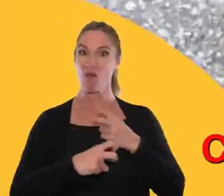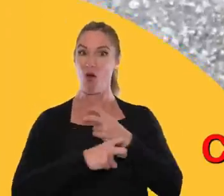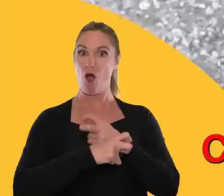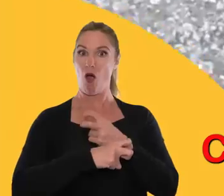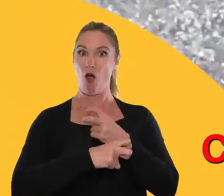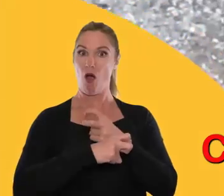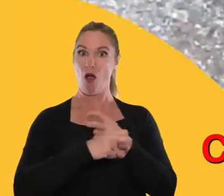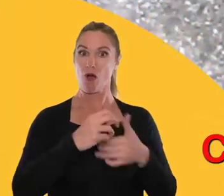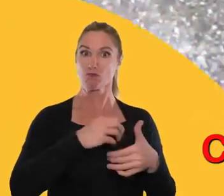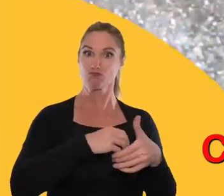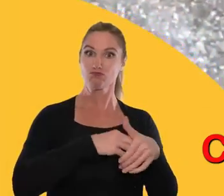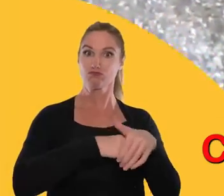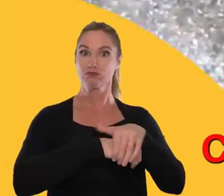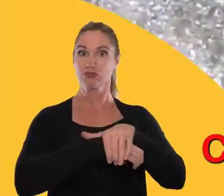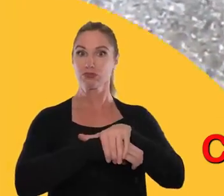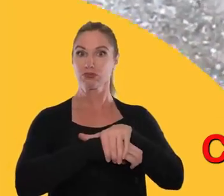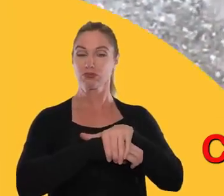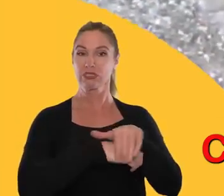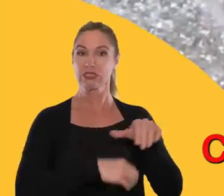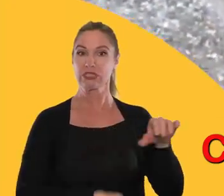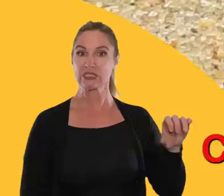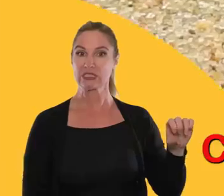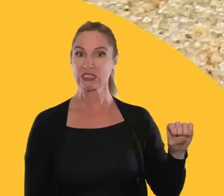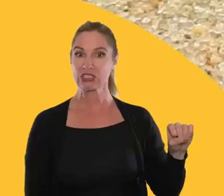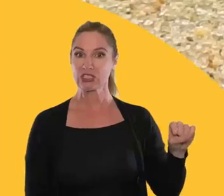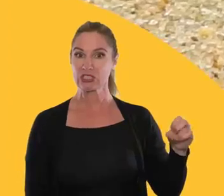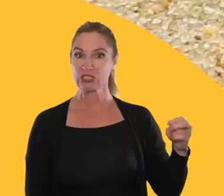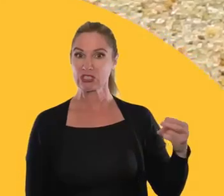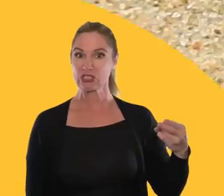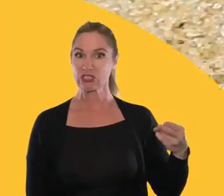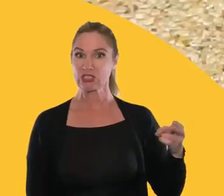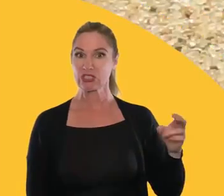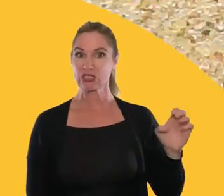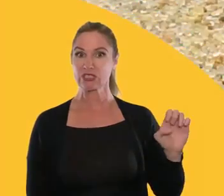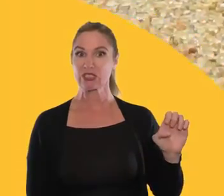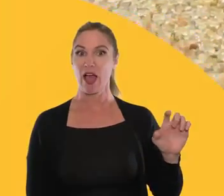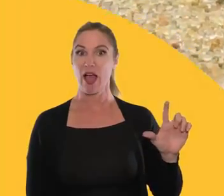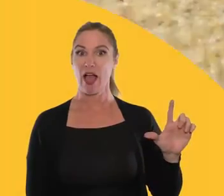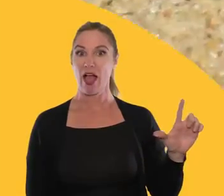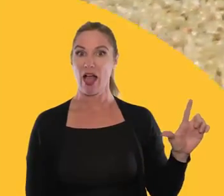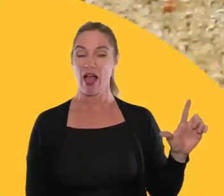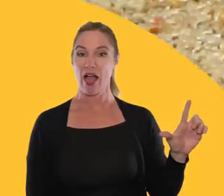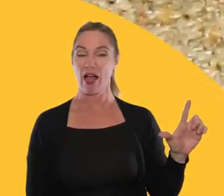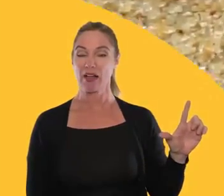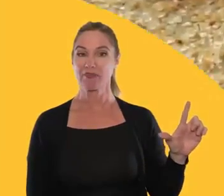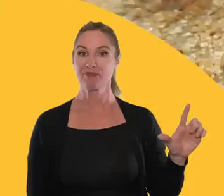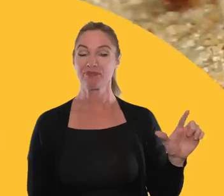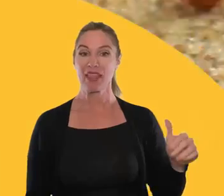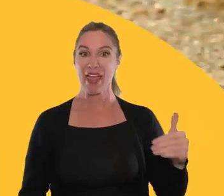Crustaceans, which means they have a crust or shell.